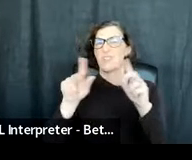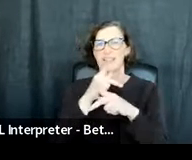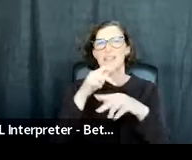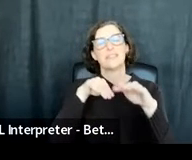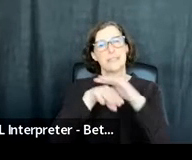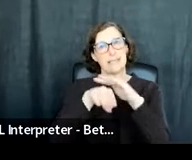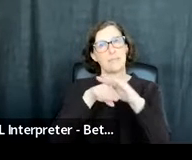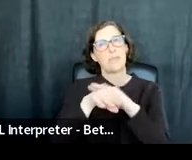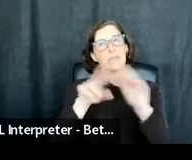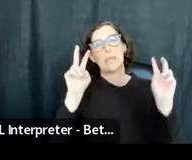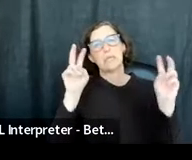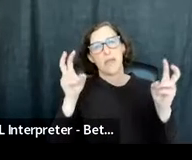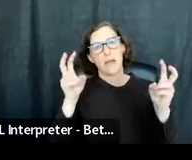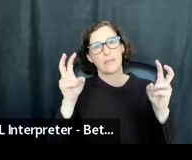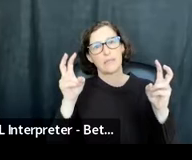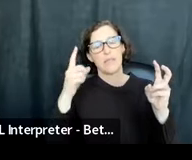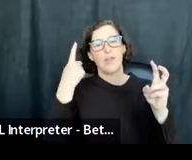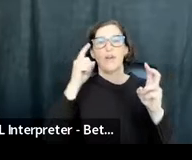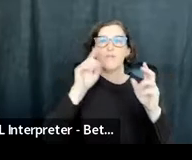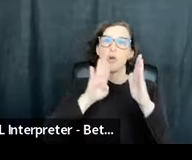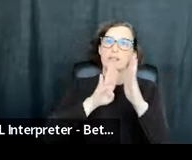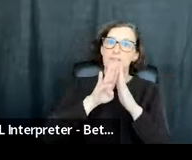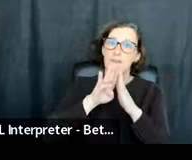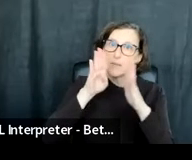accessibility topics for developers